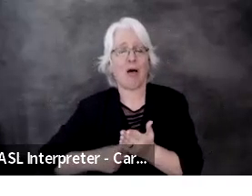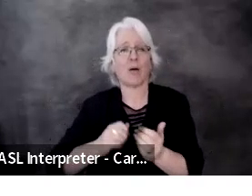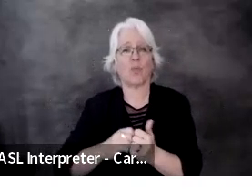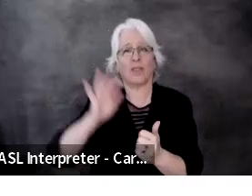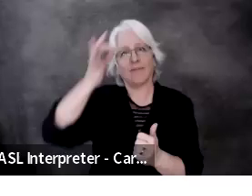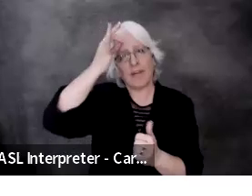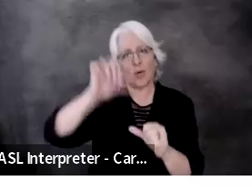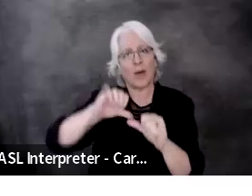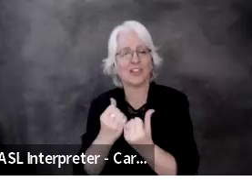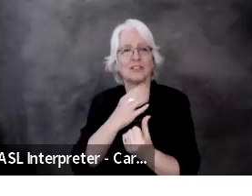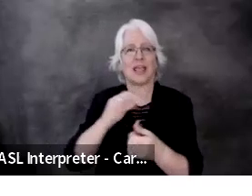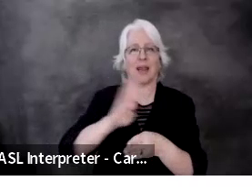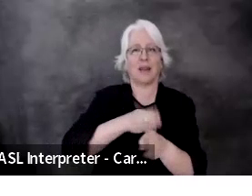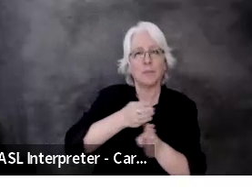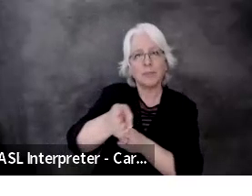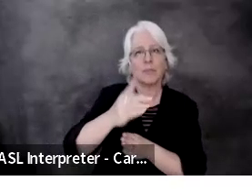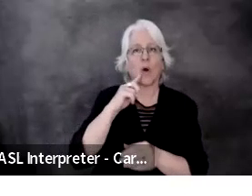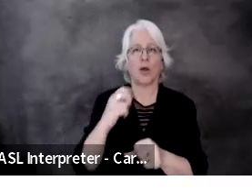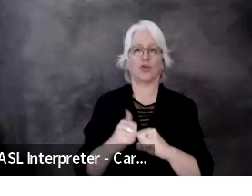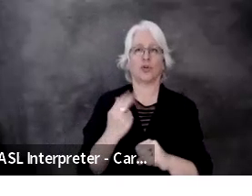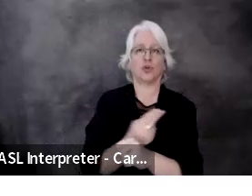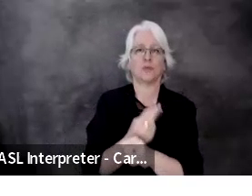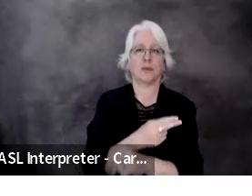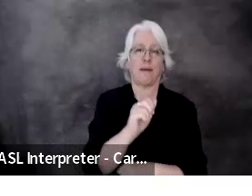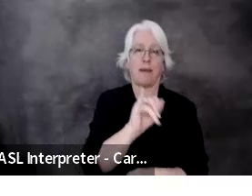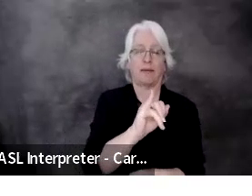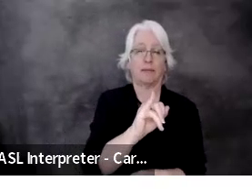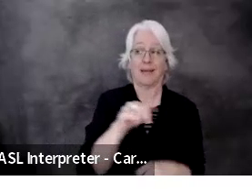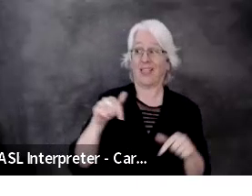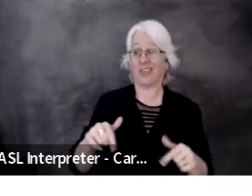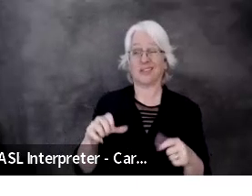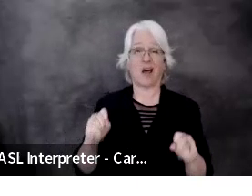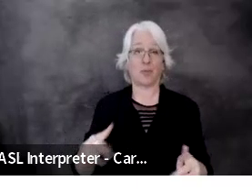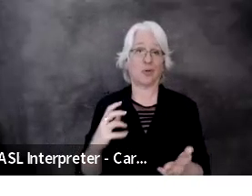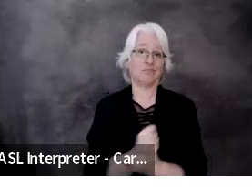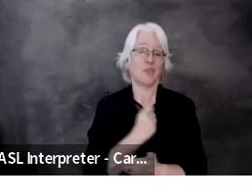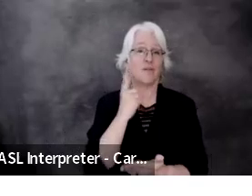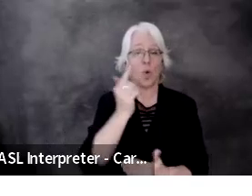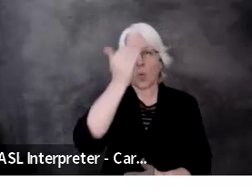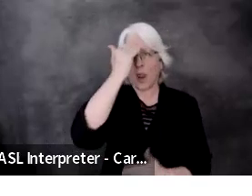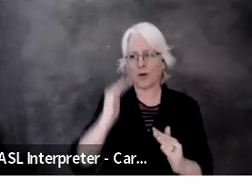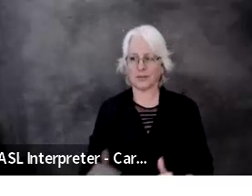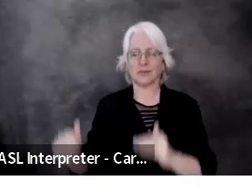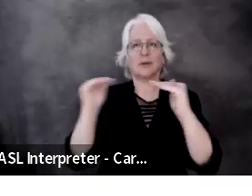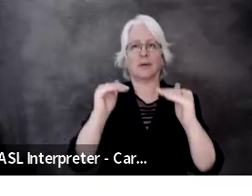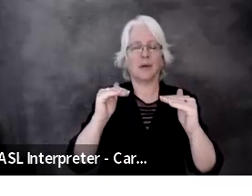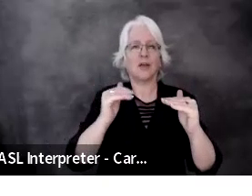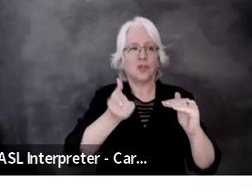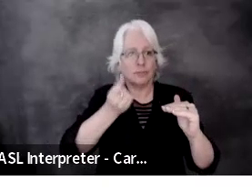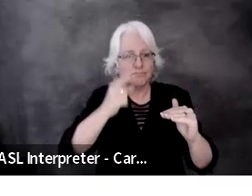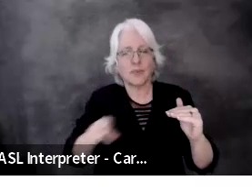industry on the use of AI. And it gives us an opportunity to continue to raise awareness for how disabled people experience